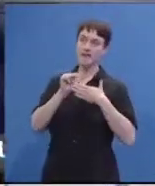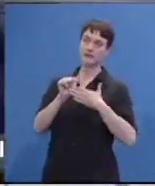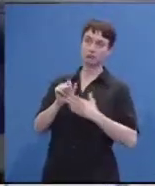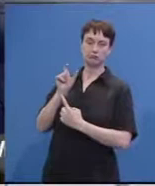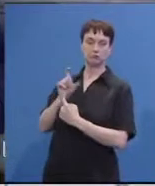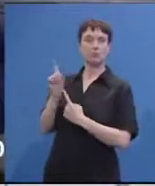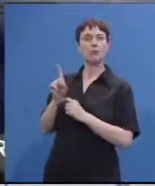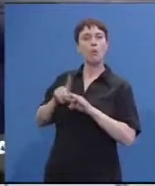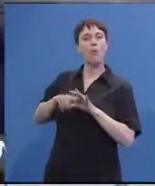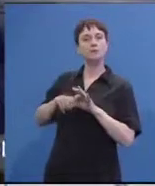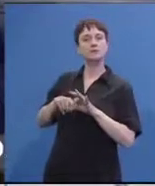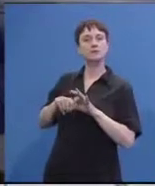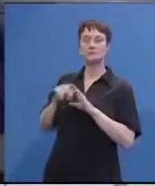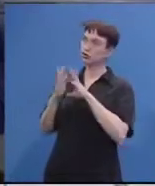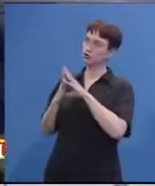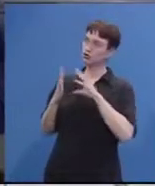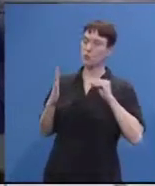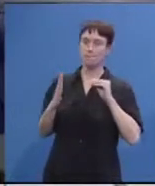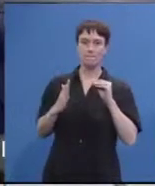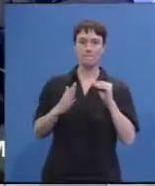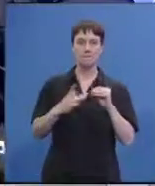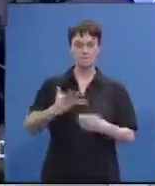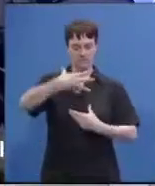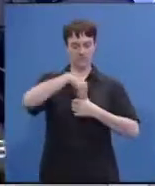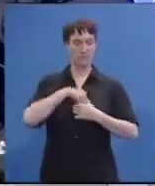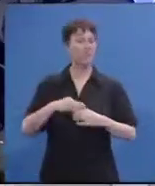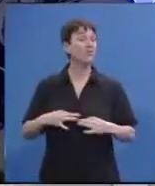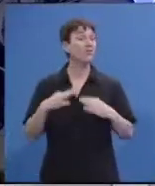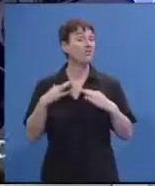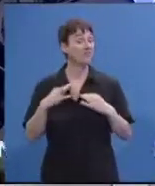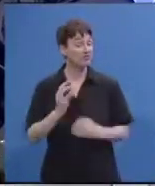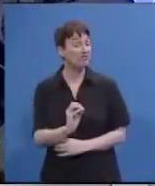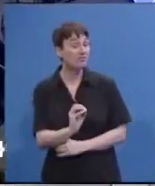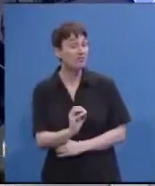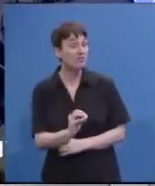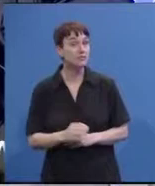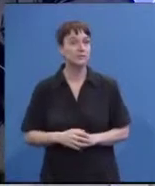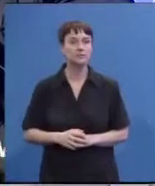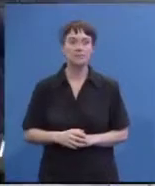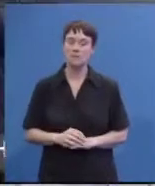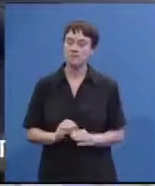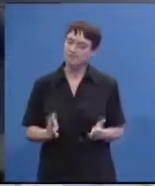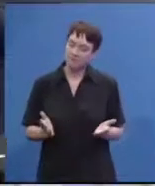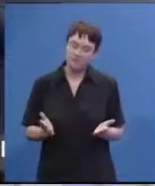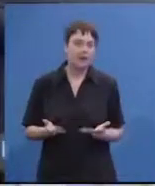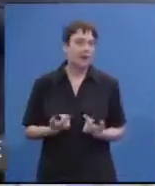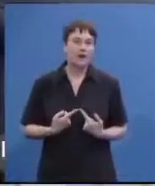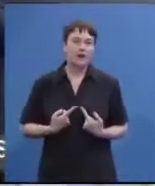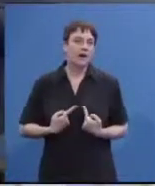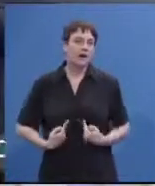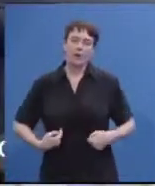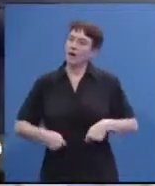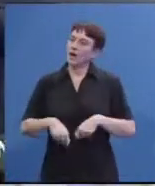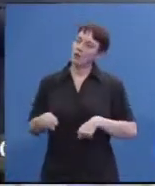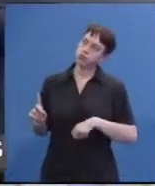you take from Madiba's legacy that have influenced the person that you've become? Yeah, I mean, we've looked up to